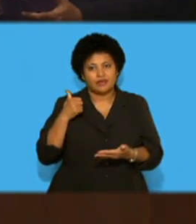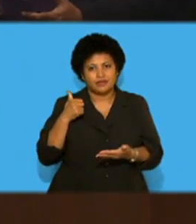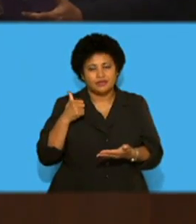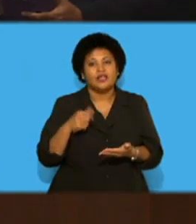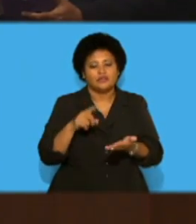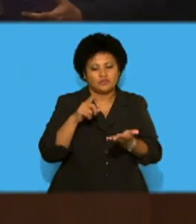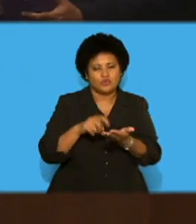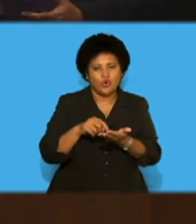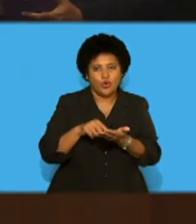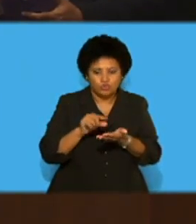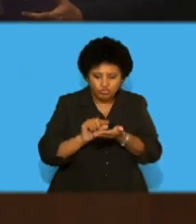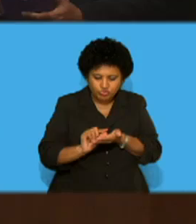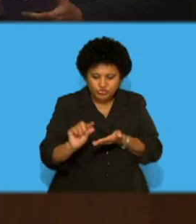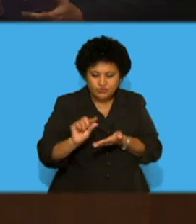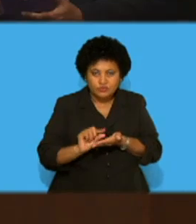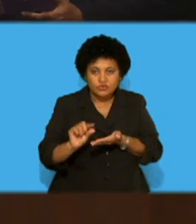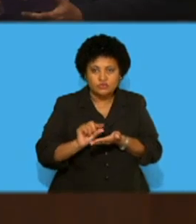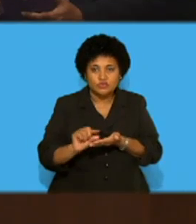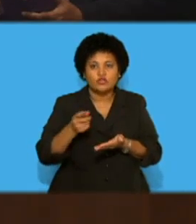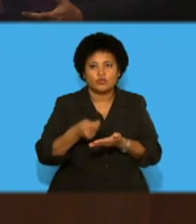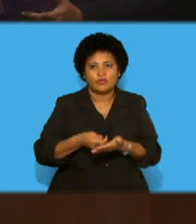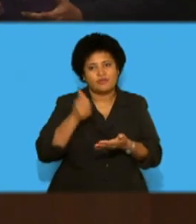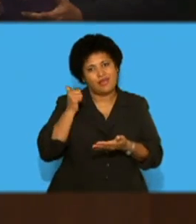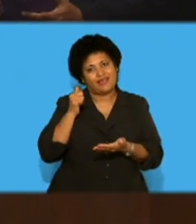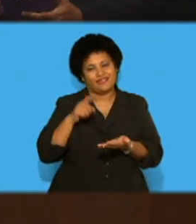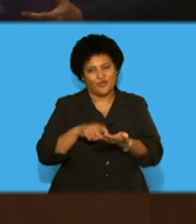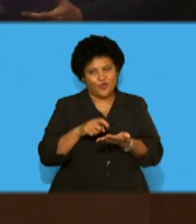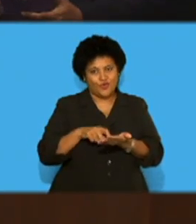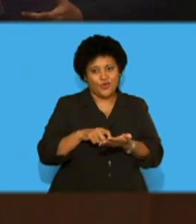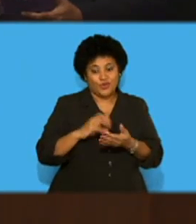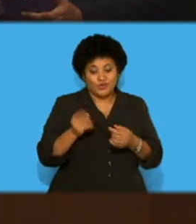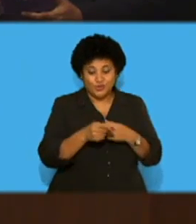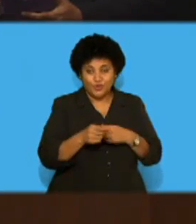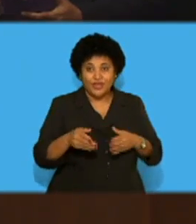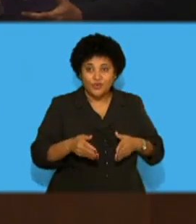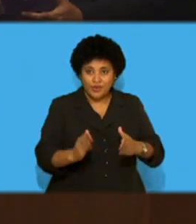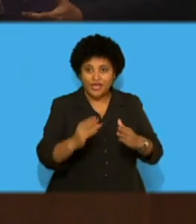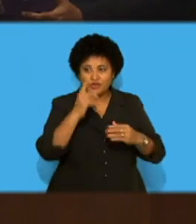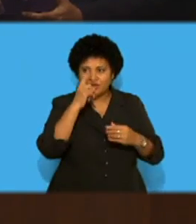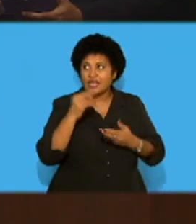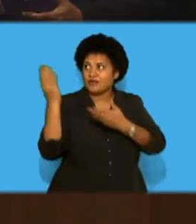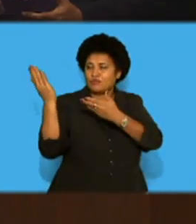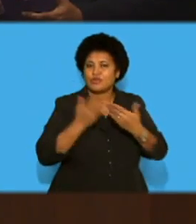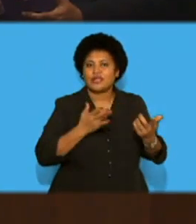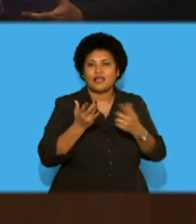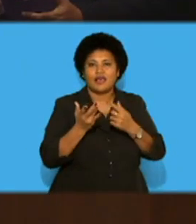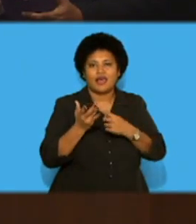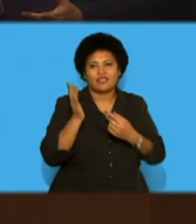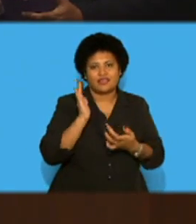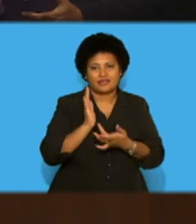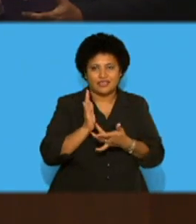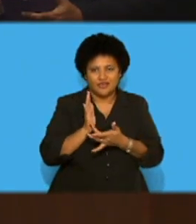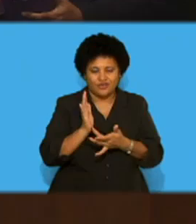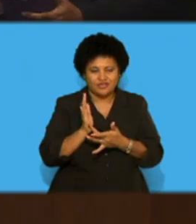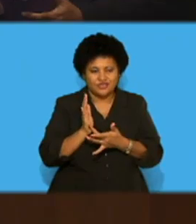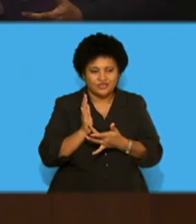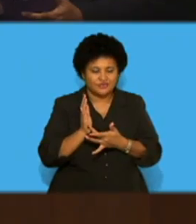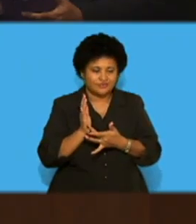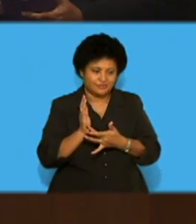as a means to be able to roll out other technology that we intend to bring in the very short to medium term, Madam Speaker. Thank